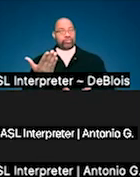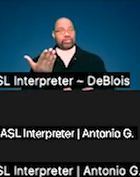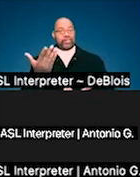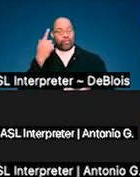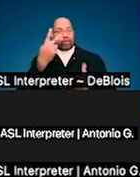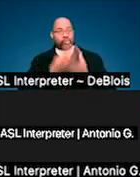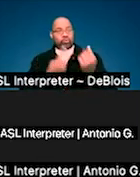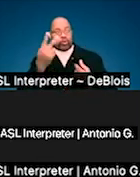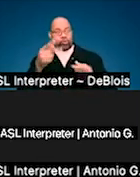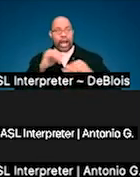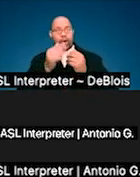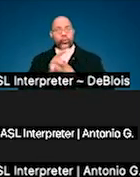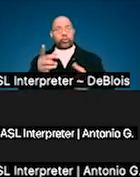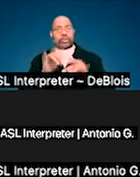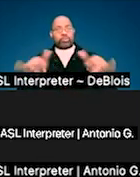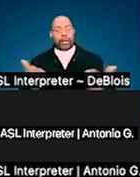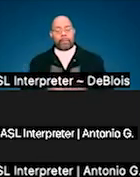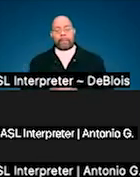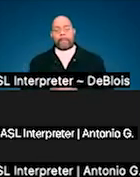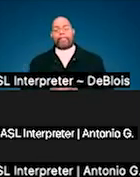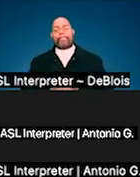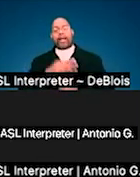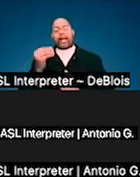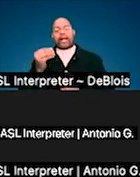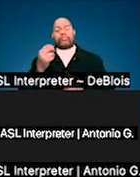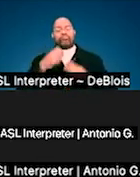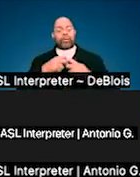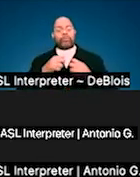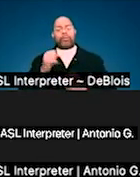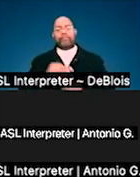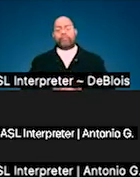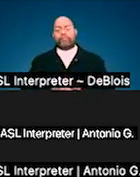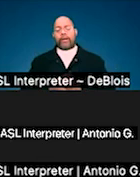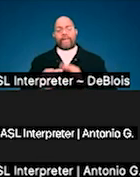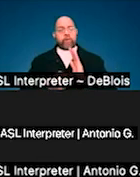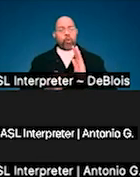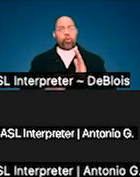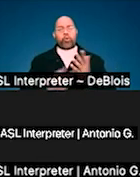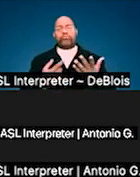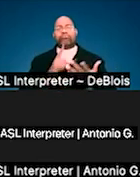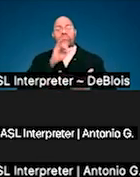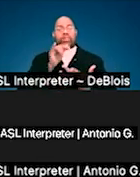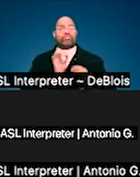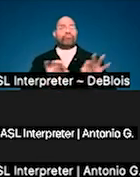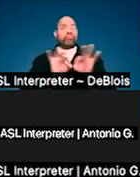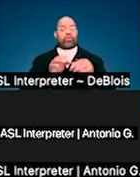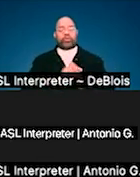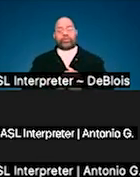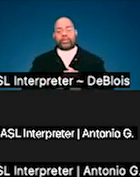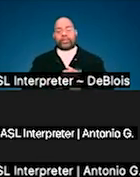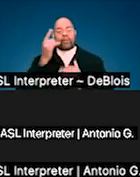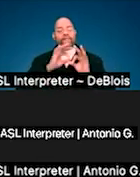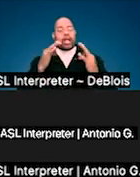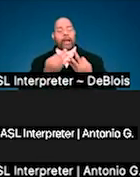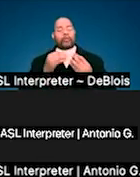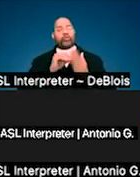for one child. And of course, issues of affordability are really critical for families